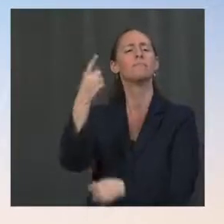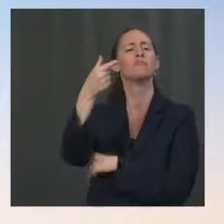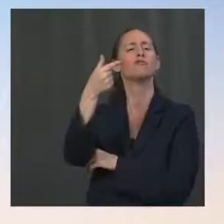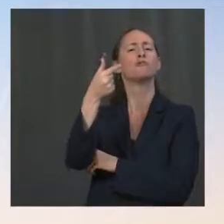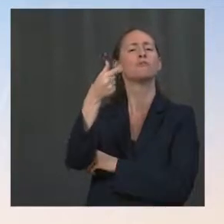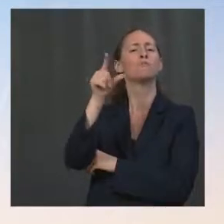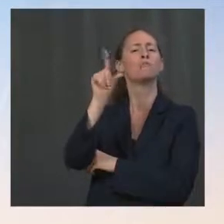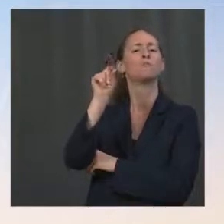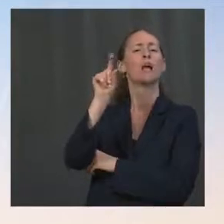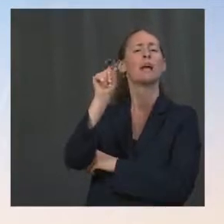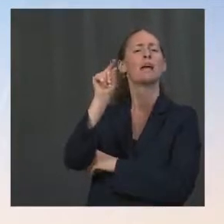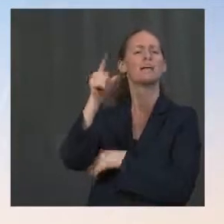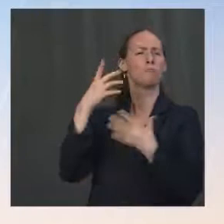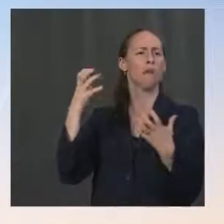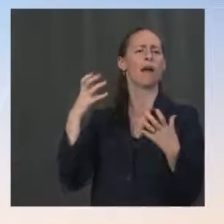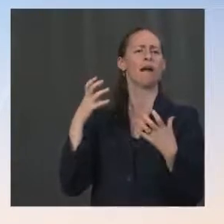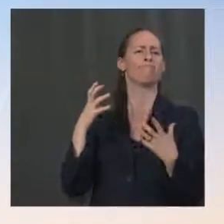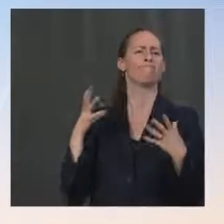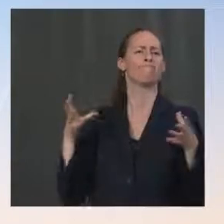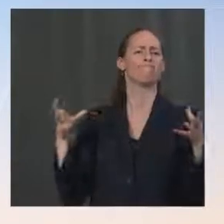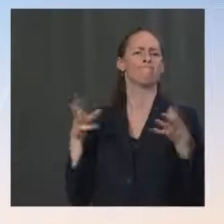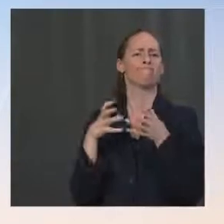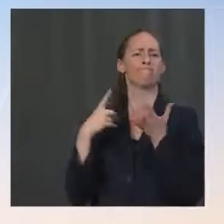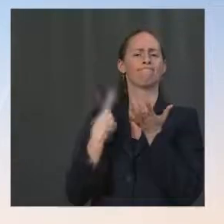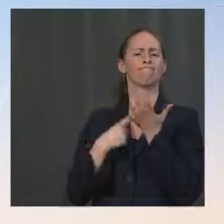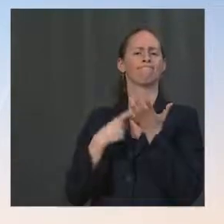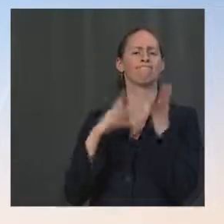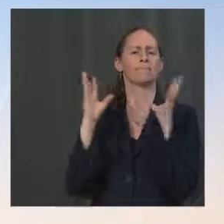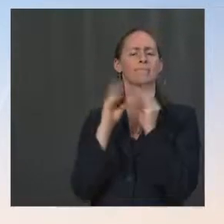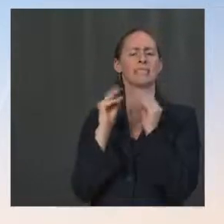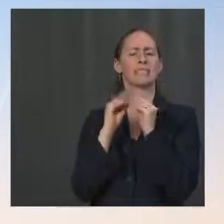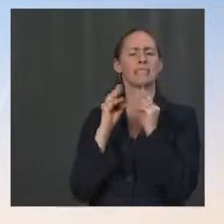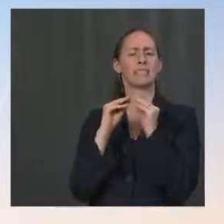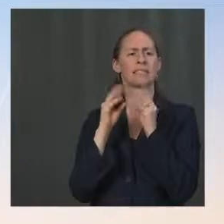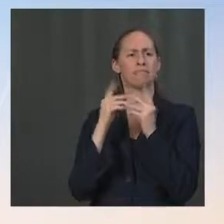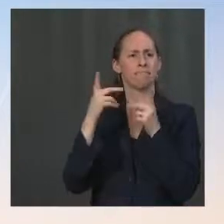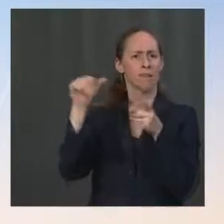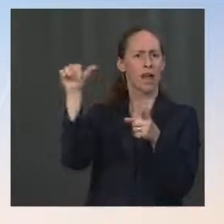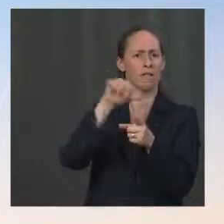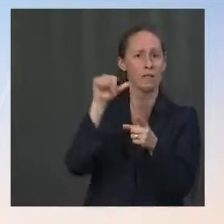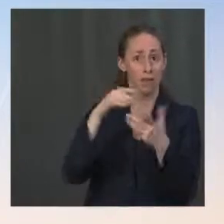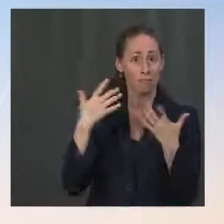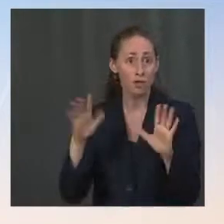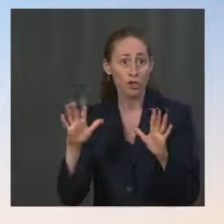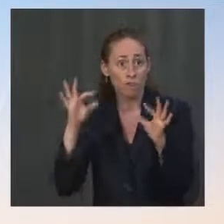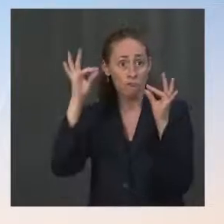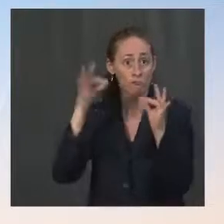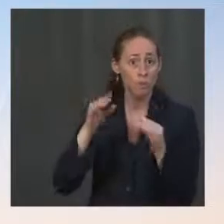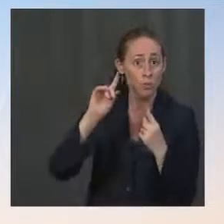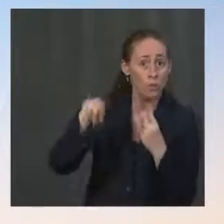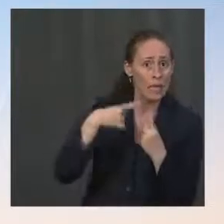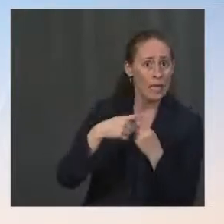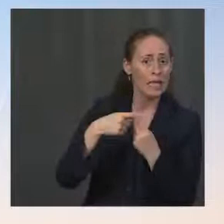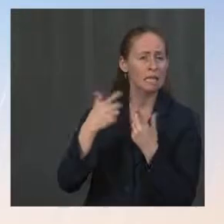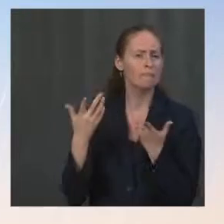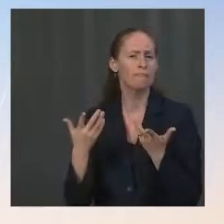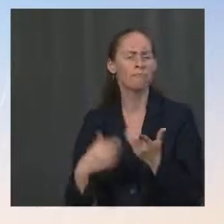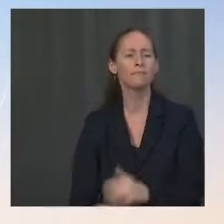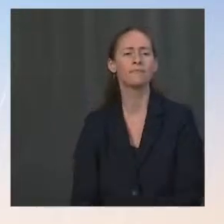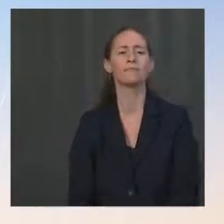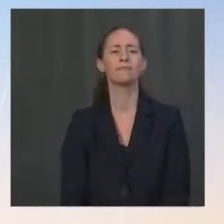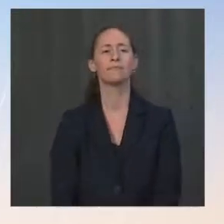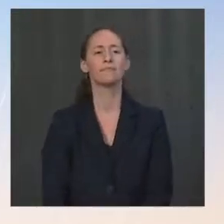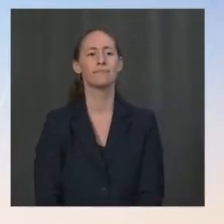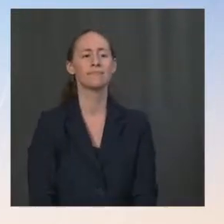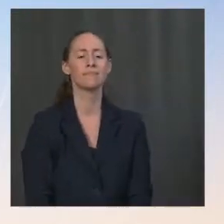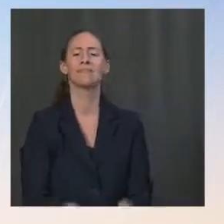Italy, India. Is there a discussion yet of having a date for a special G20 meeting on Afghanistan? It's a great question. It would really